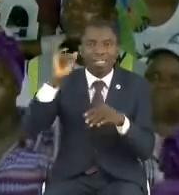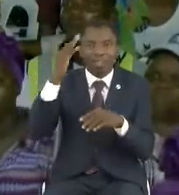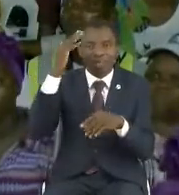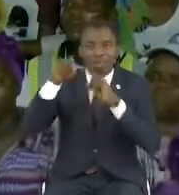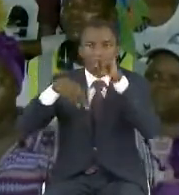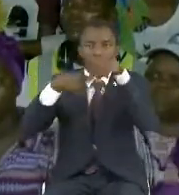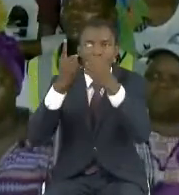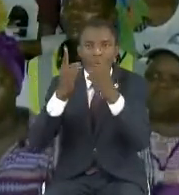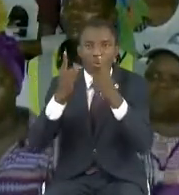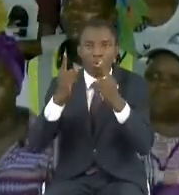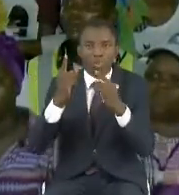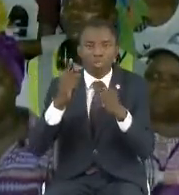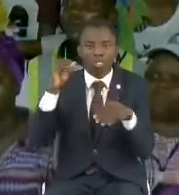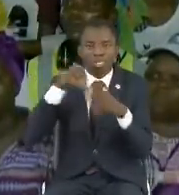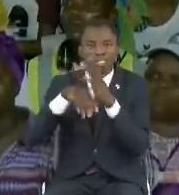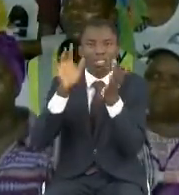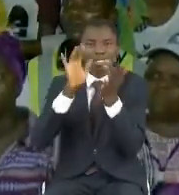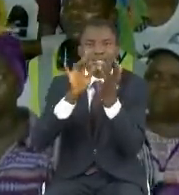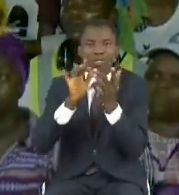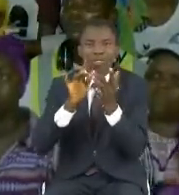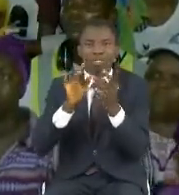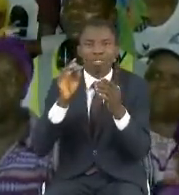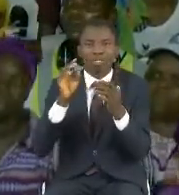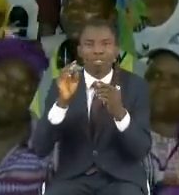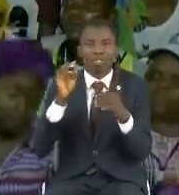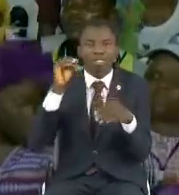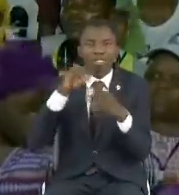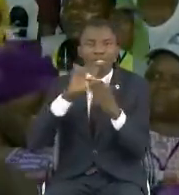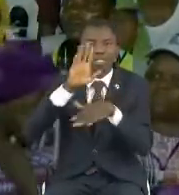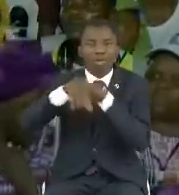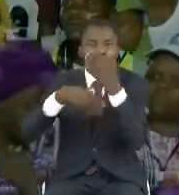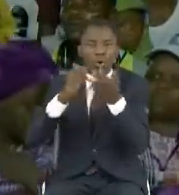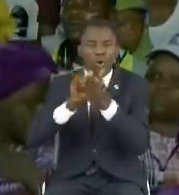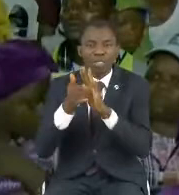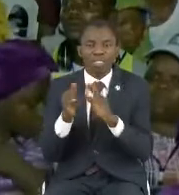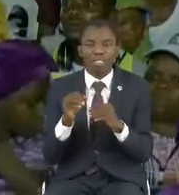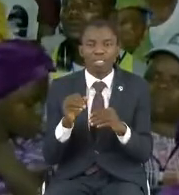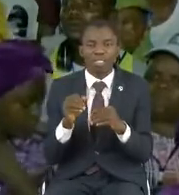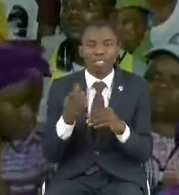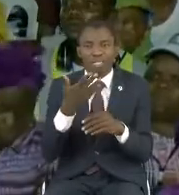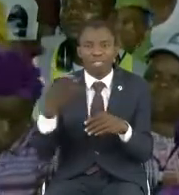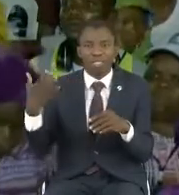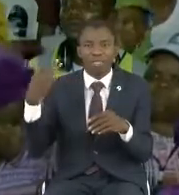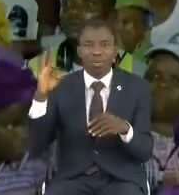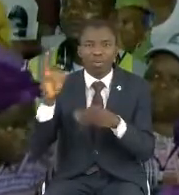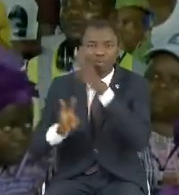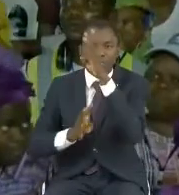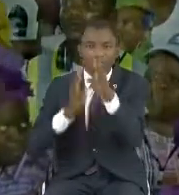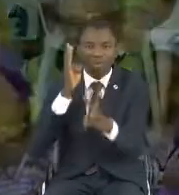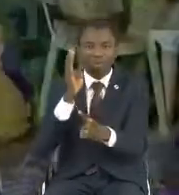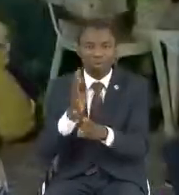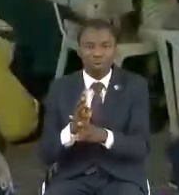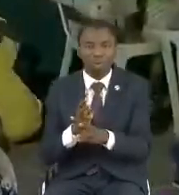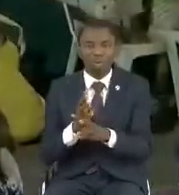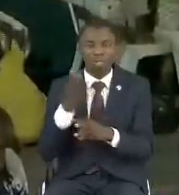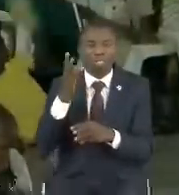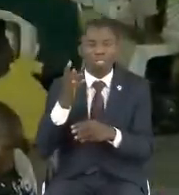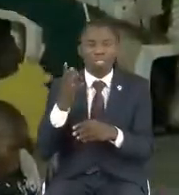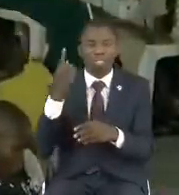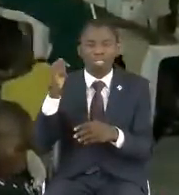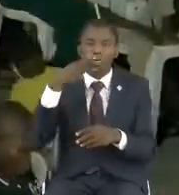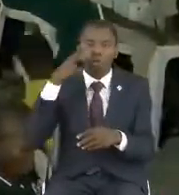in technology, in all the civilized things of the world, the worse they become.